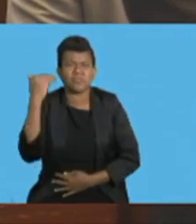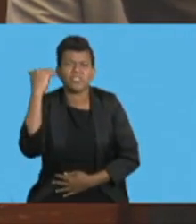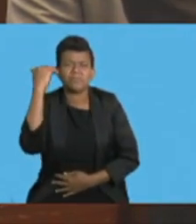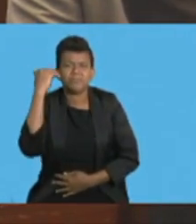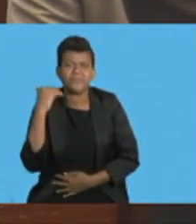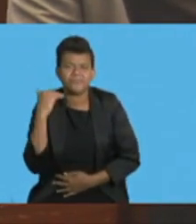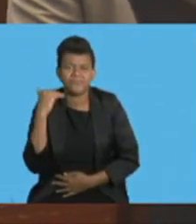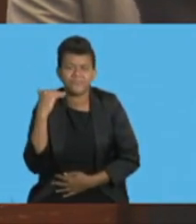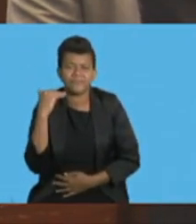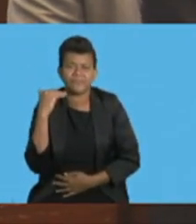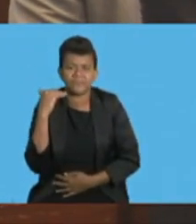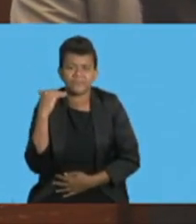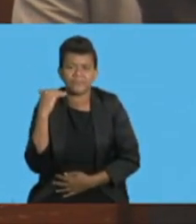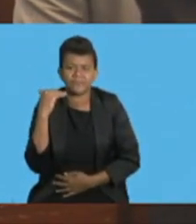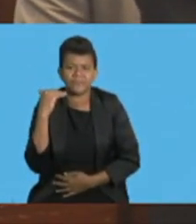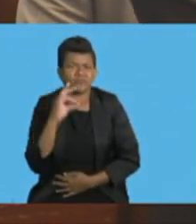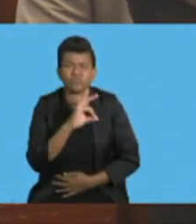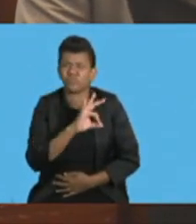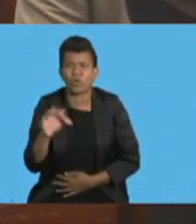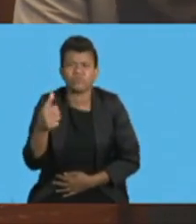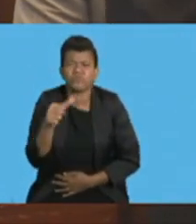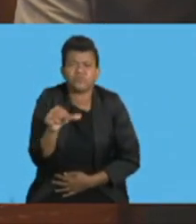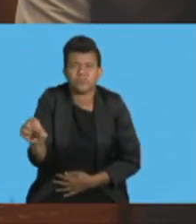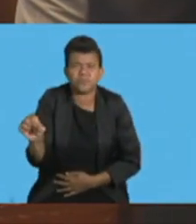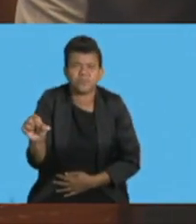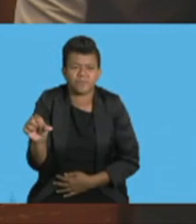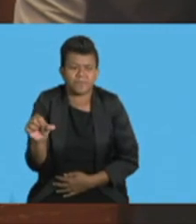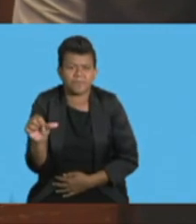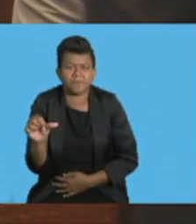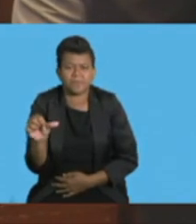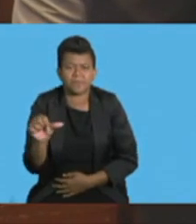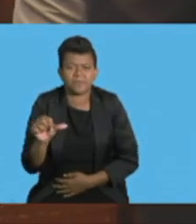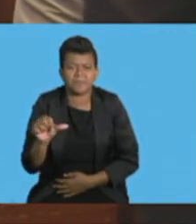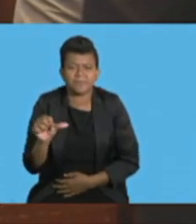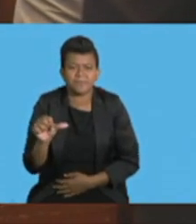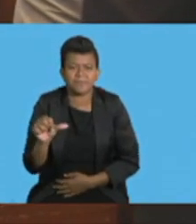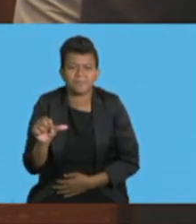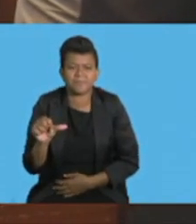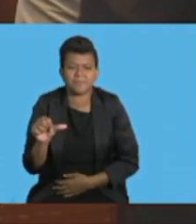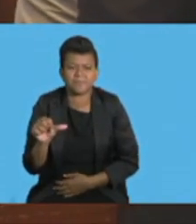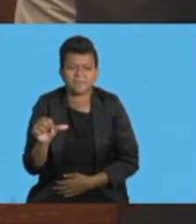actually being used and has been lying idle as a car parking space for years, and it is just